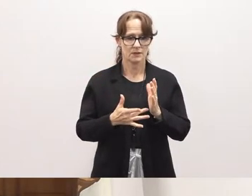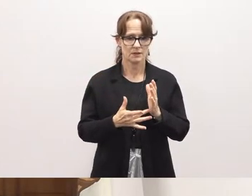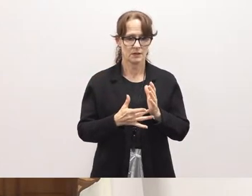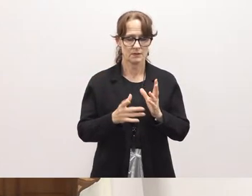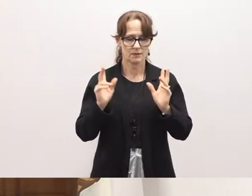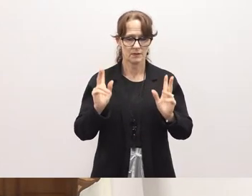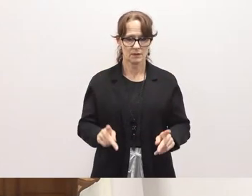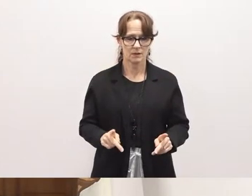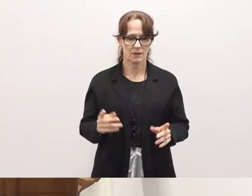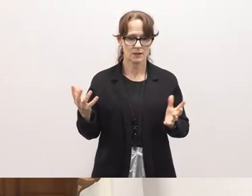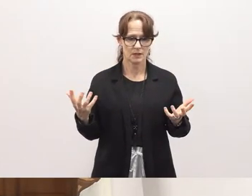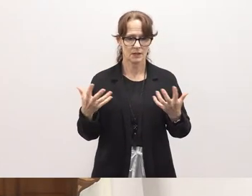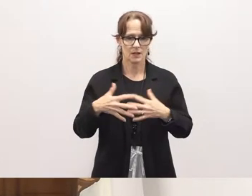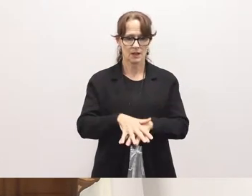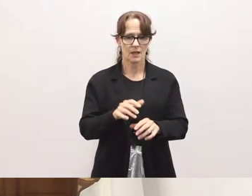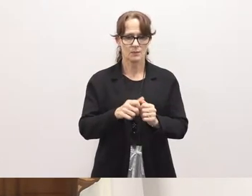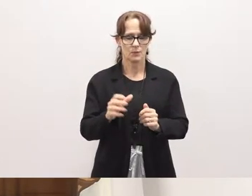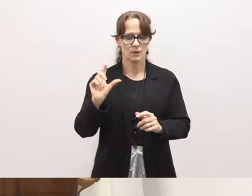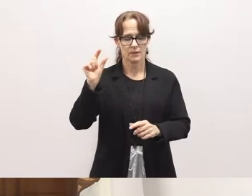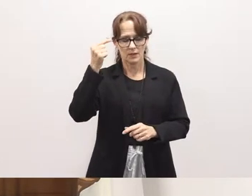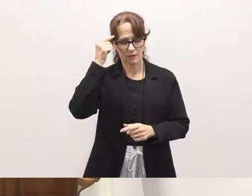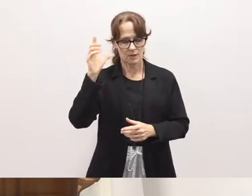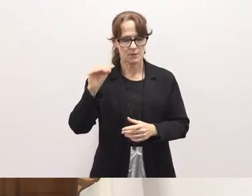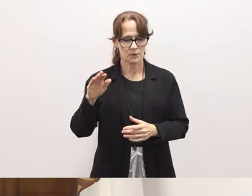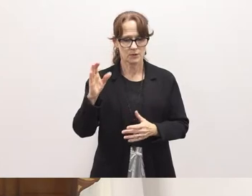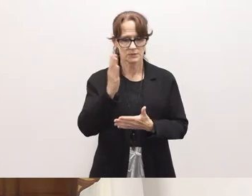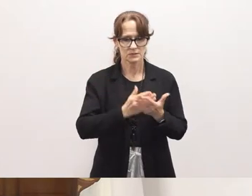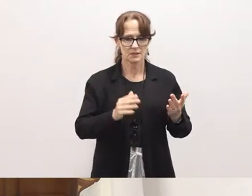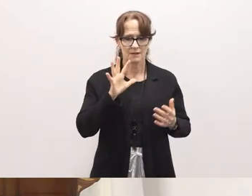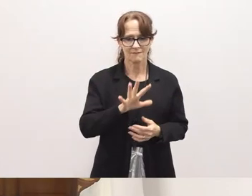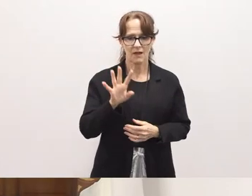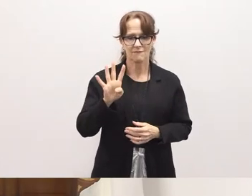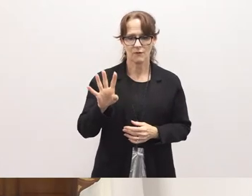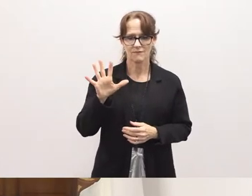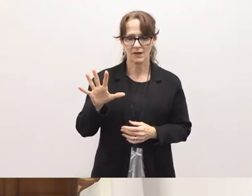officer and in alignment with government code section